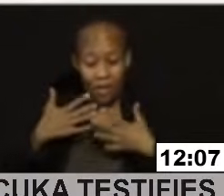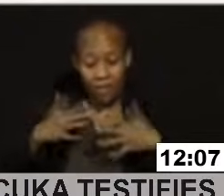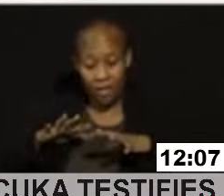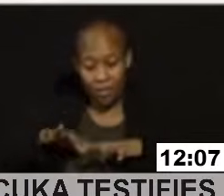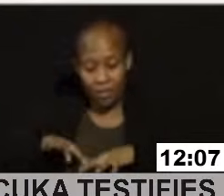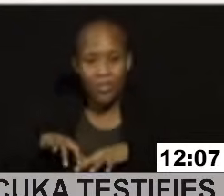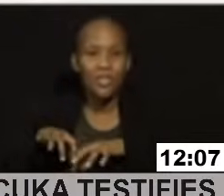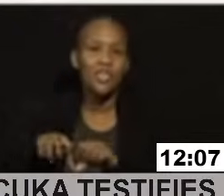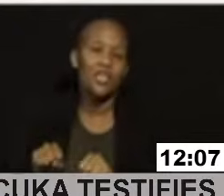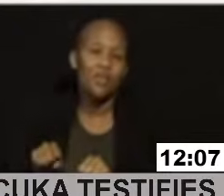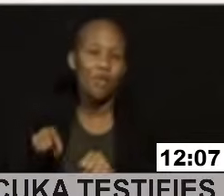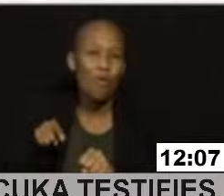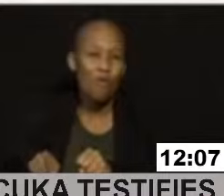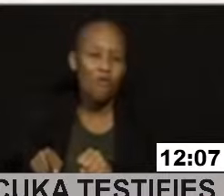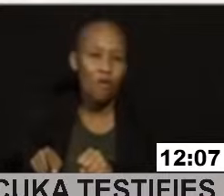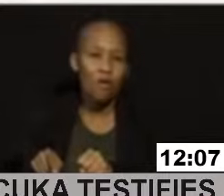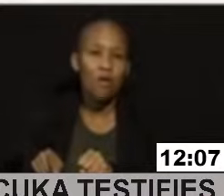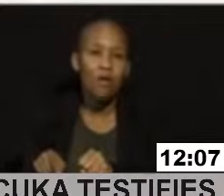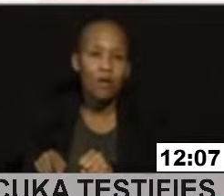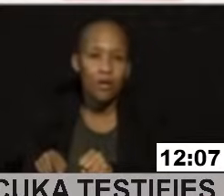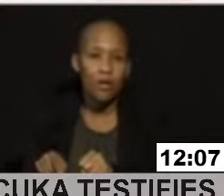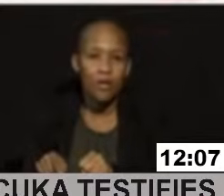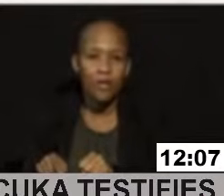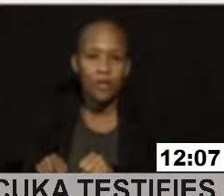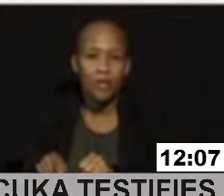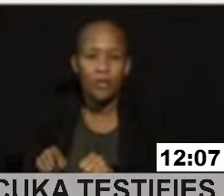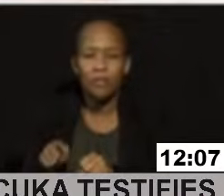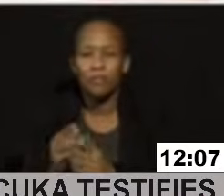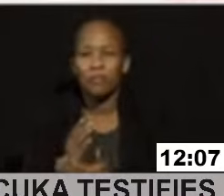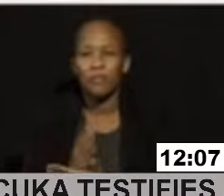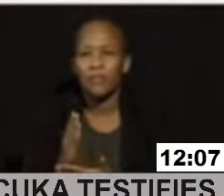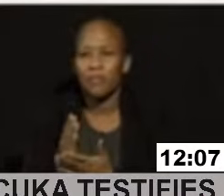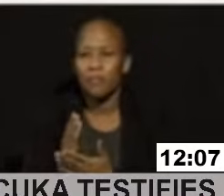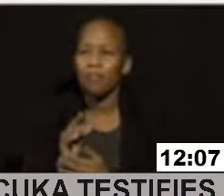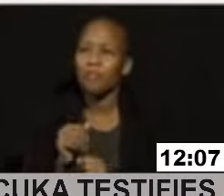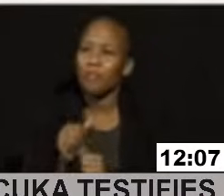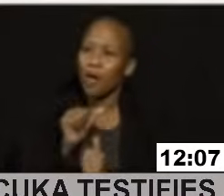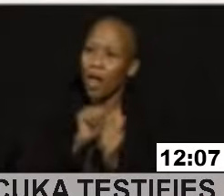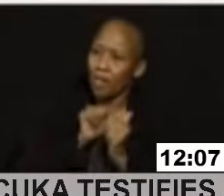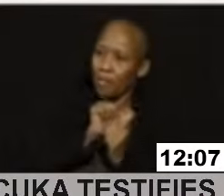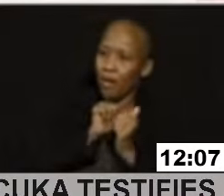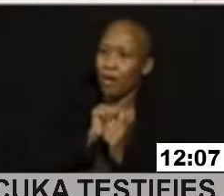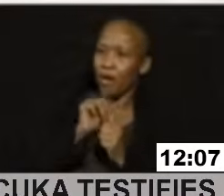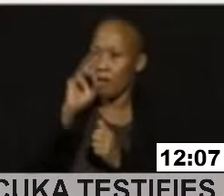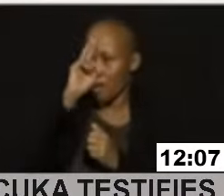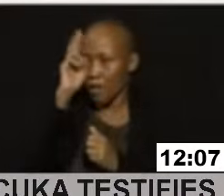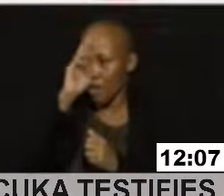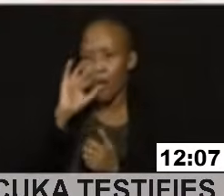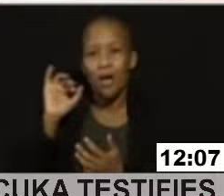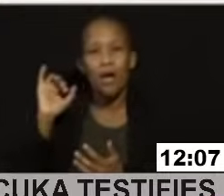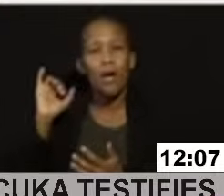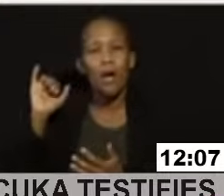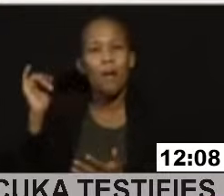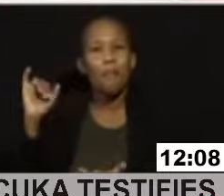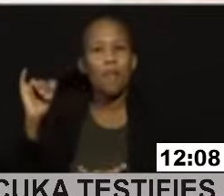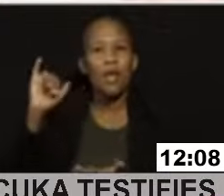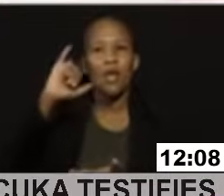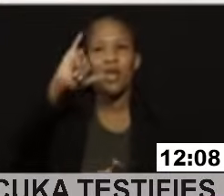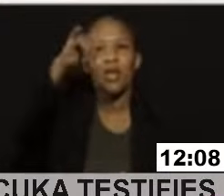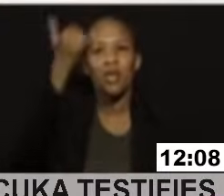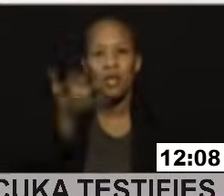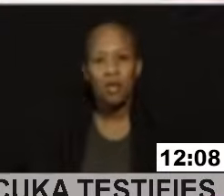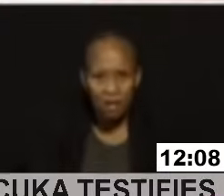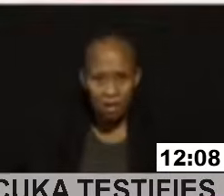include the Helderberg. You remember the plane that crashed outside of Seychelles? They're doing